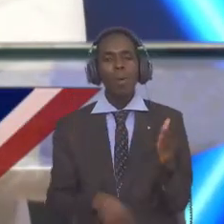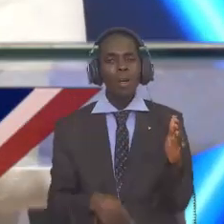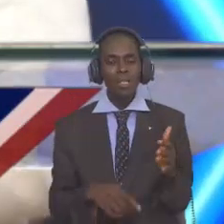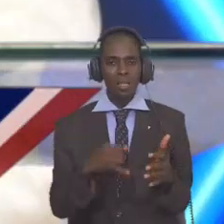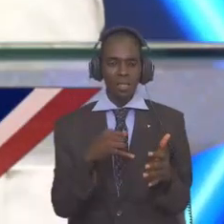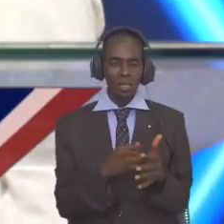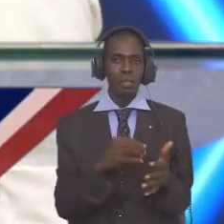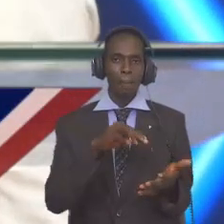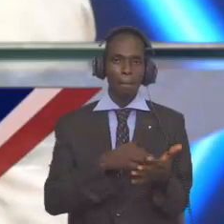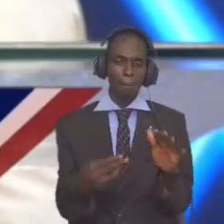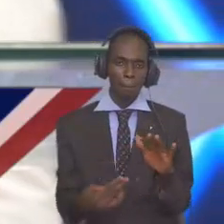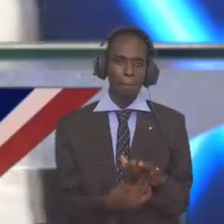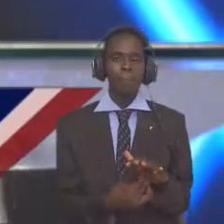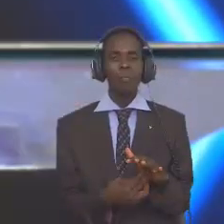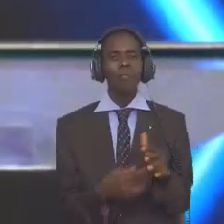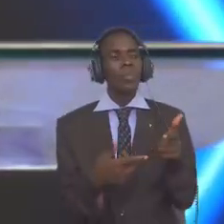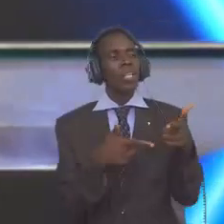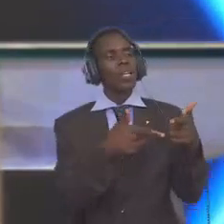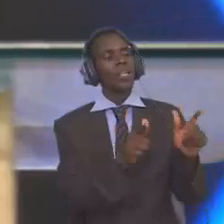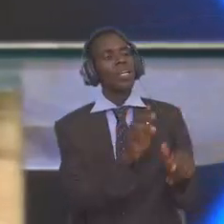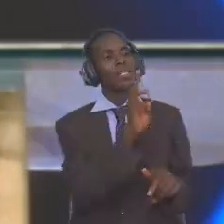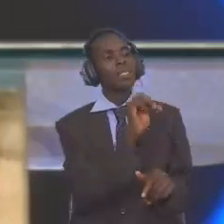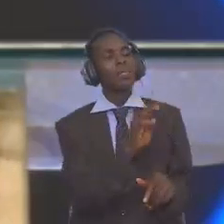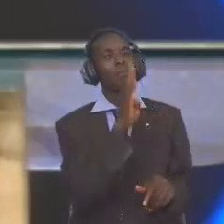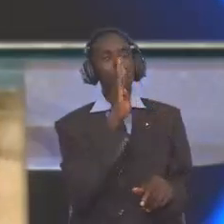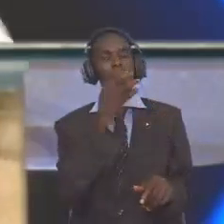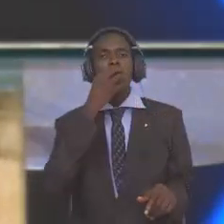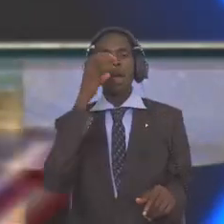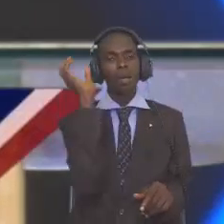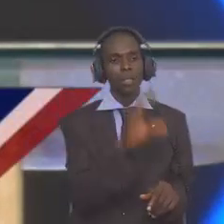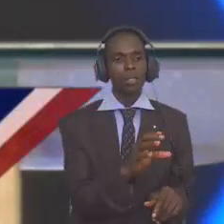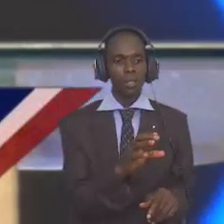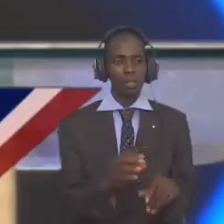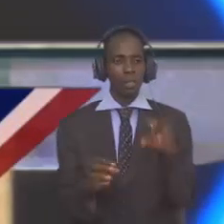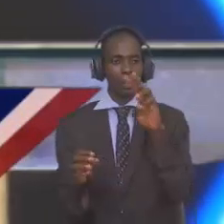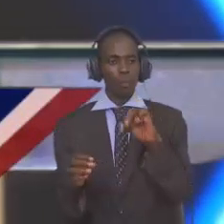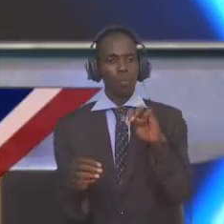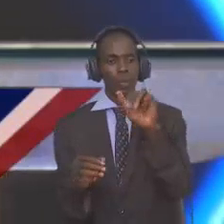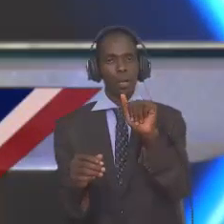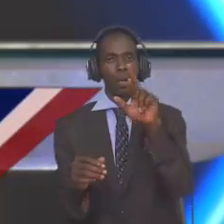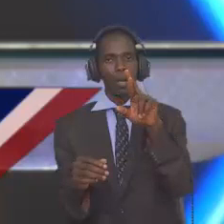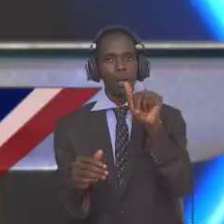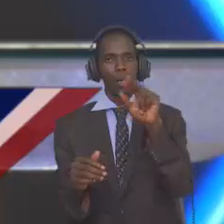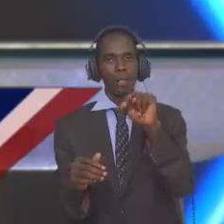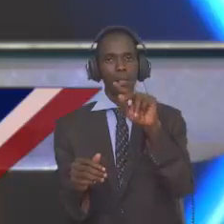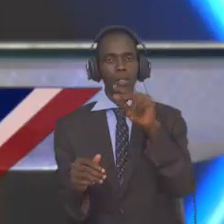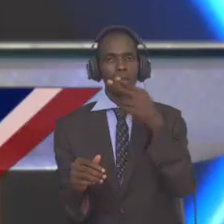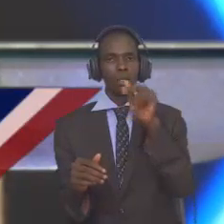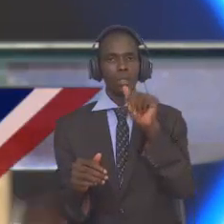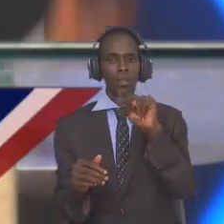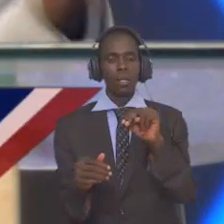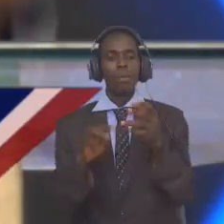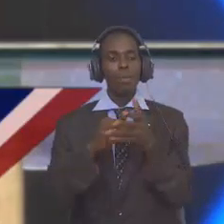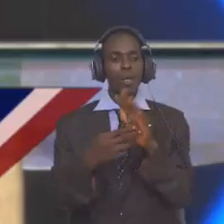anathema means let him be accursed. Maranatha means the Lord